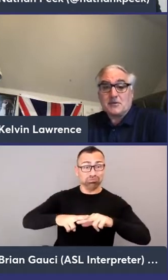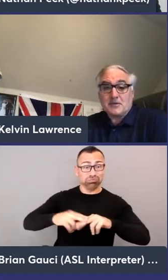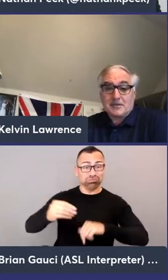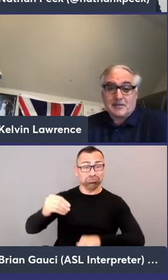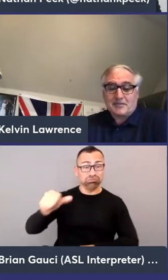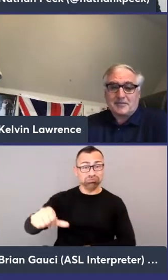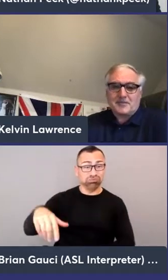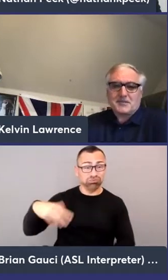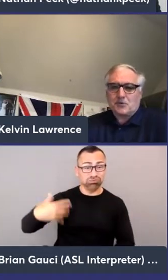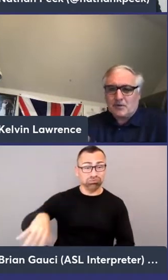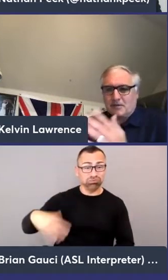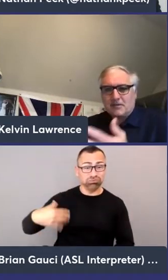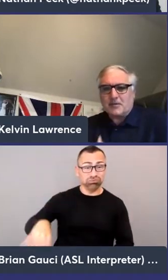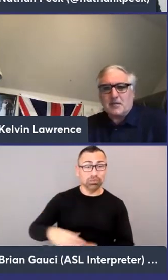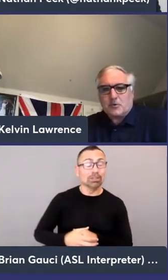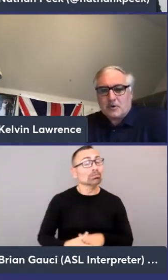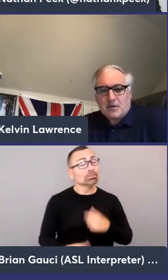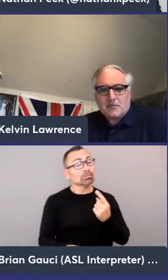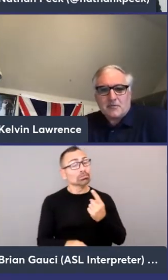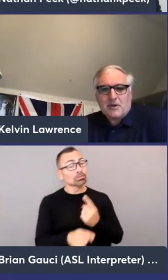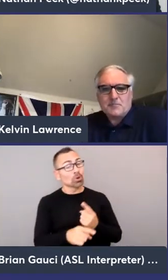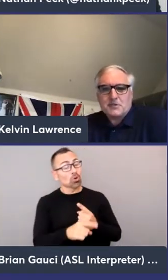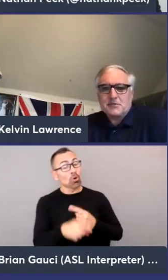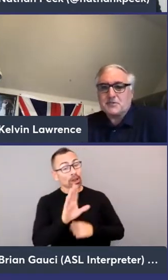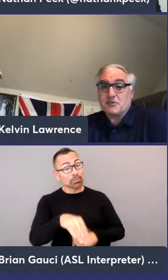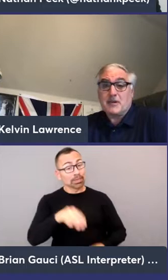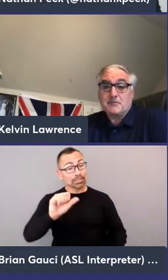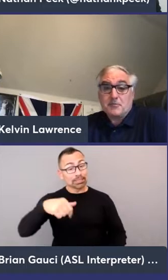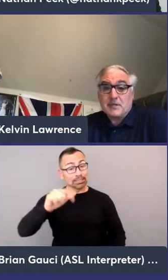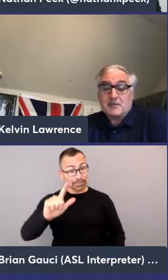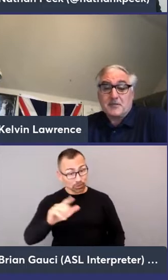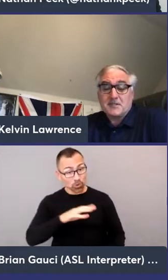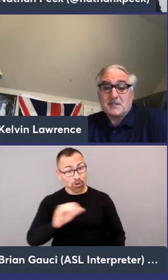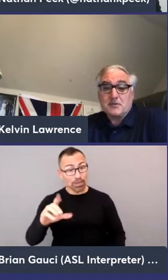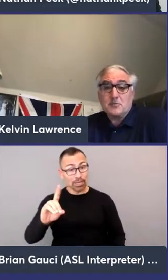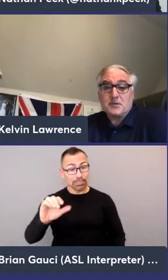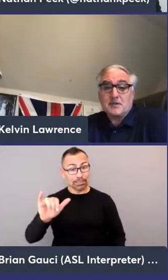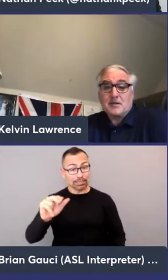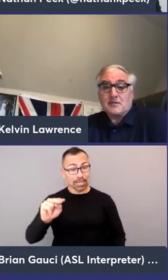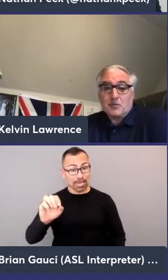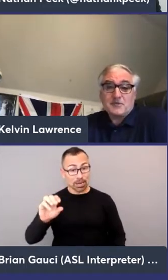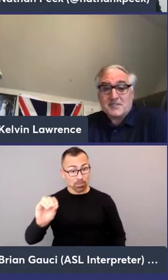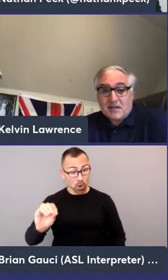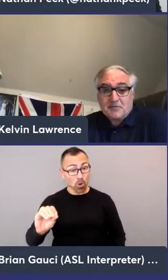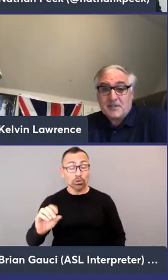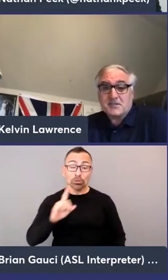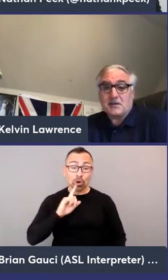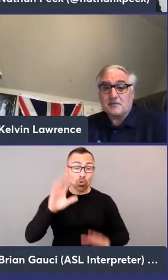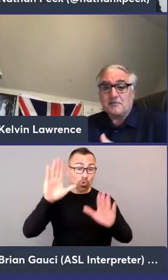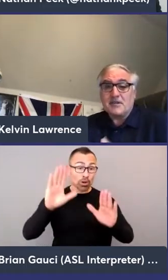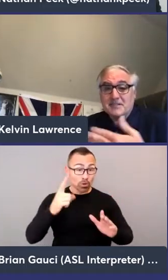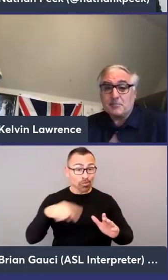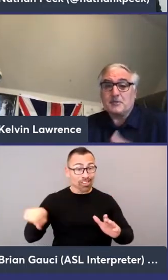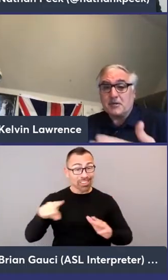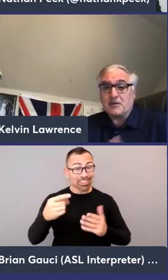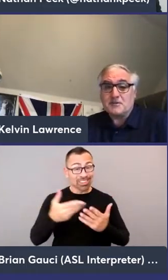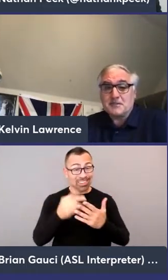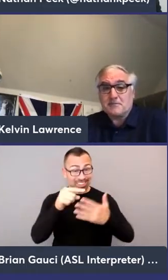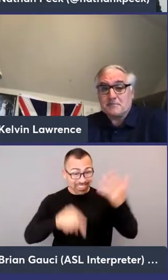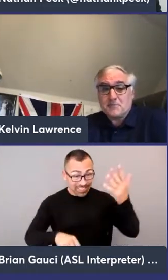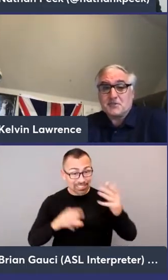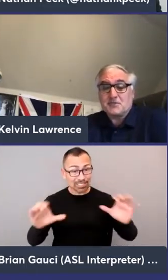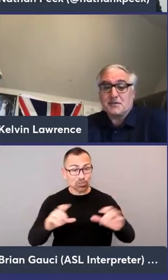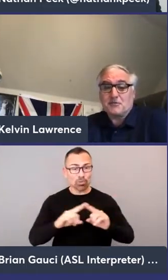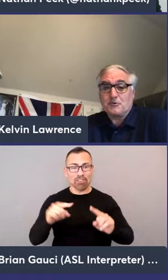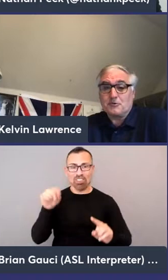because SQL and Dynamo type solutions are great for many of the things they do, but they weren't designed for this kind of very deeply